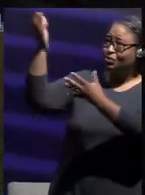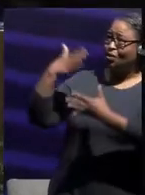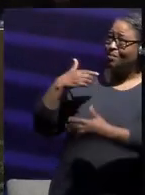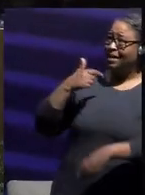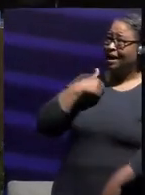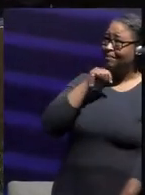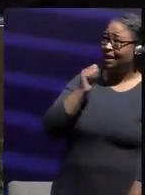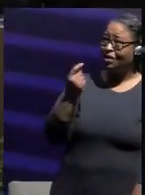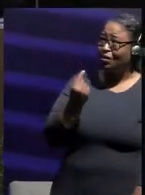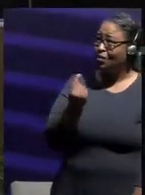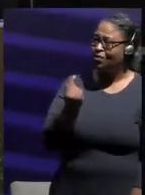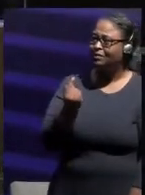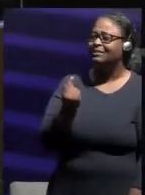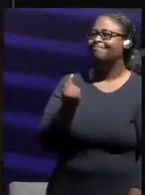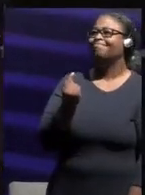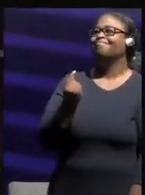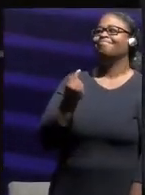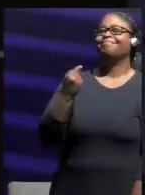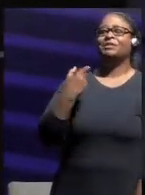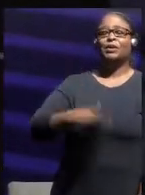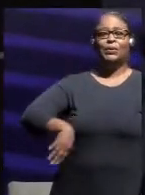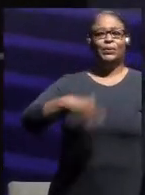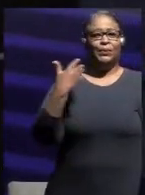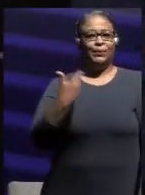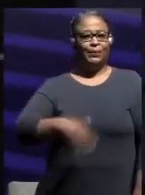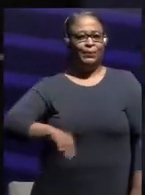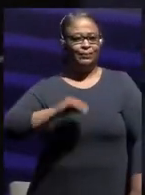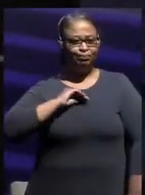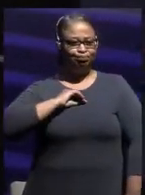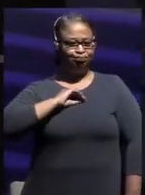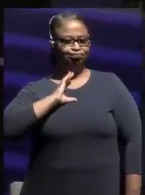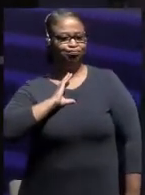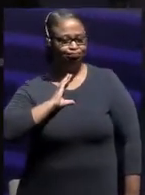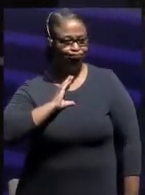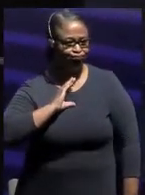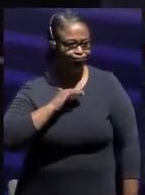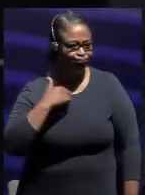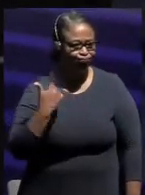told me I'm not alone.